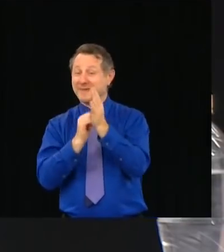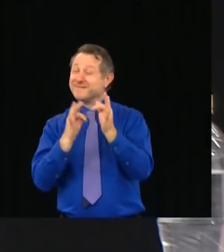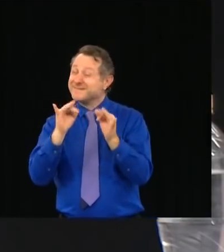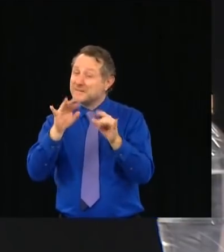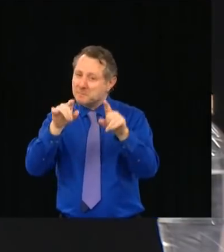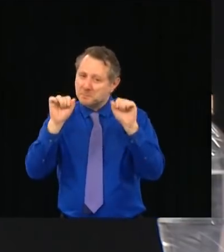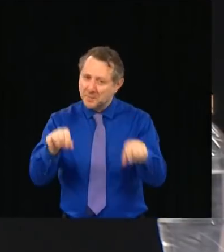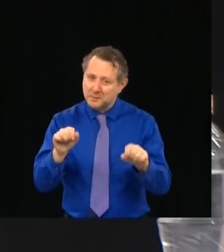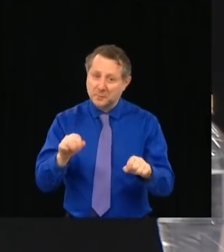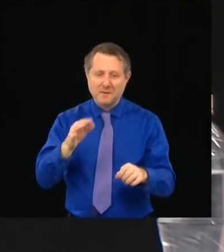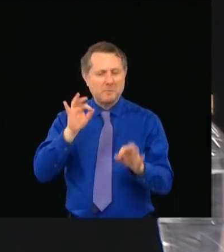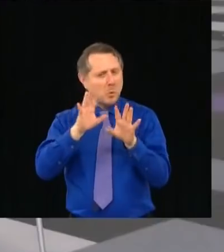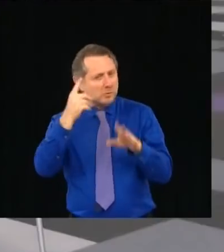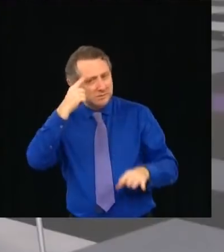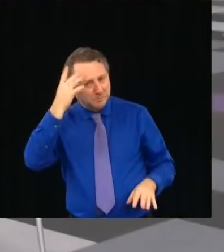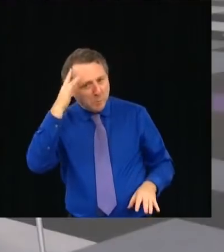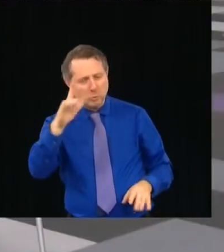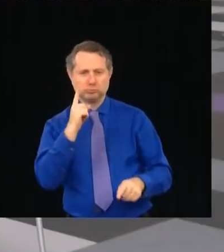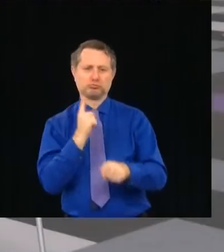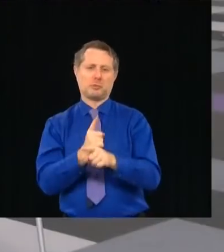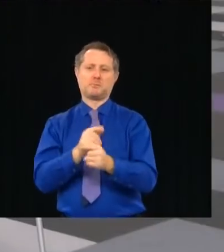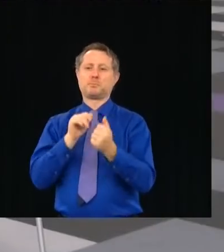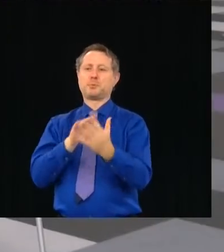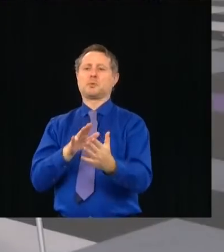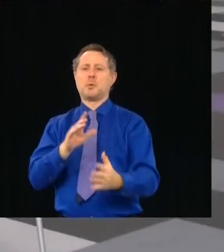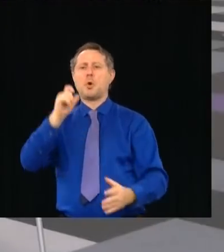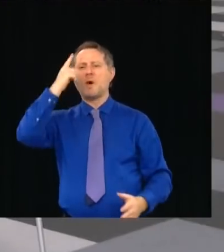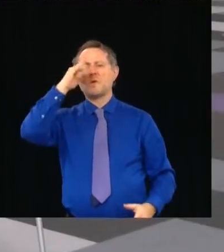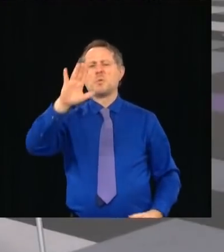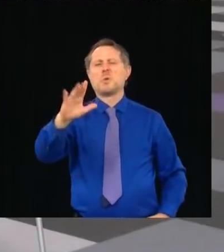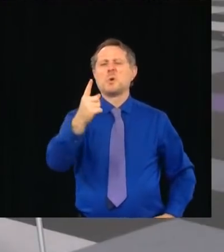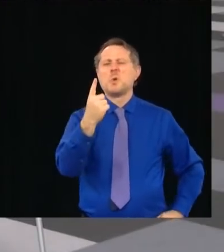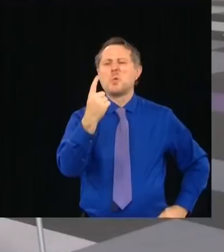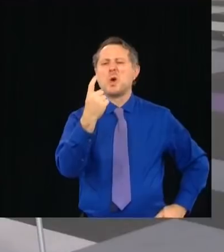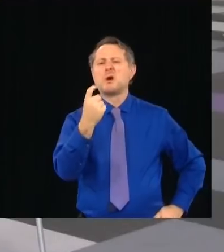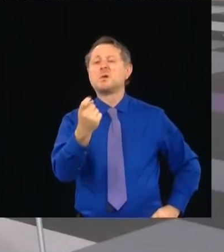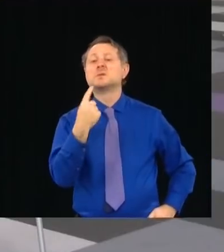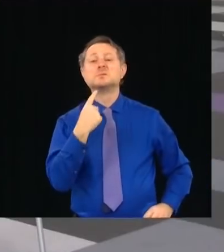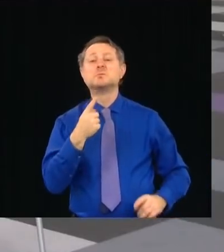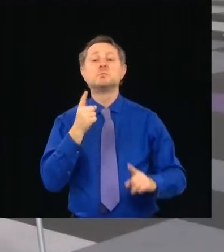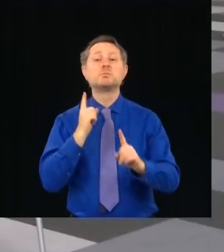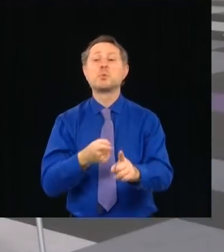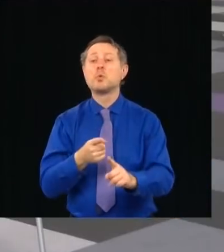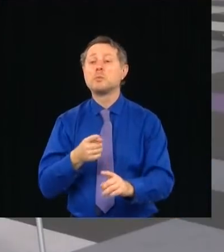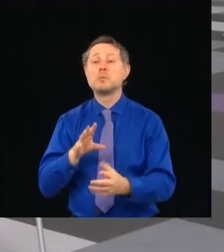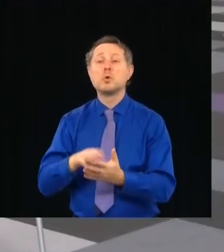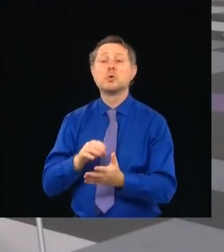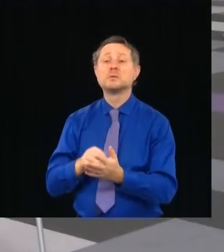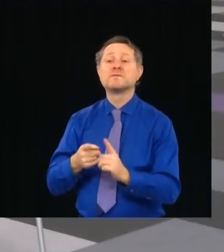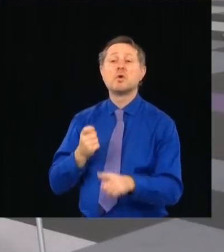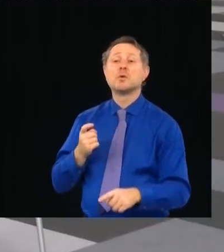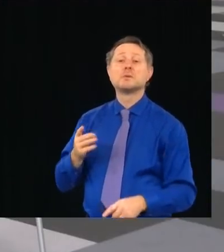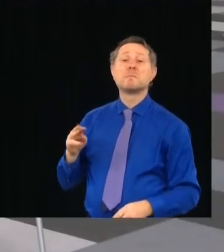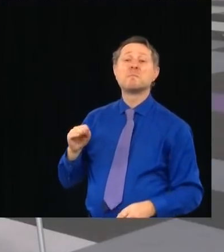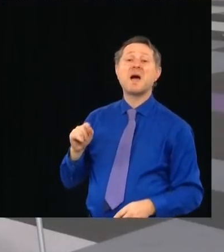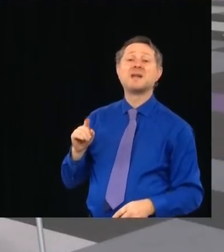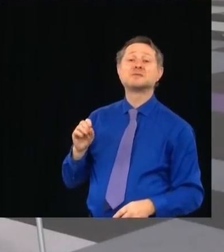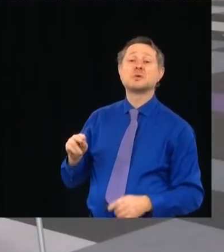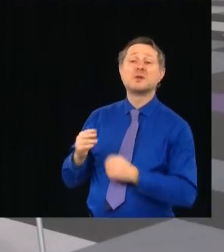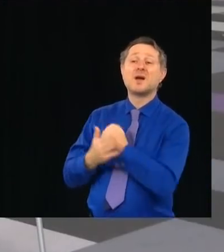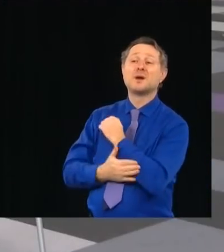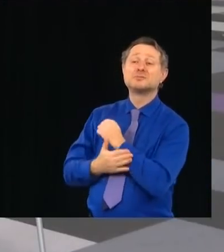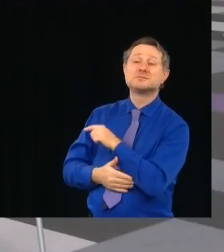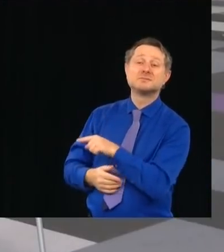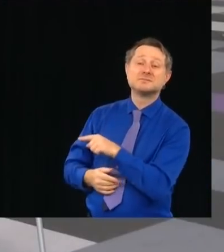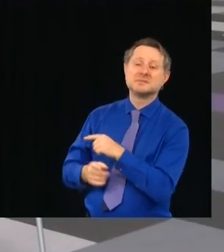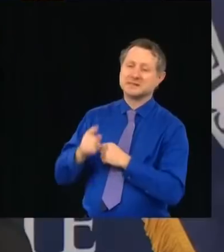smartly and we do it the right way. Yeah, and one of the points to learn from Madison County, I think, You know, it's too easy for people to say in